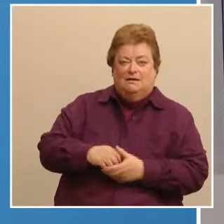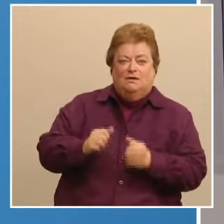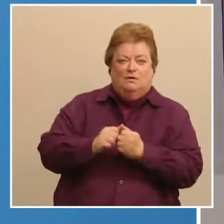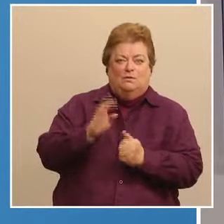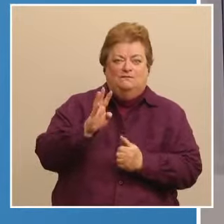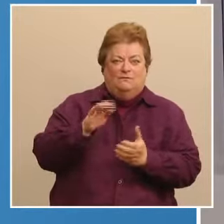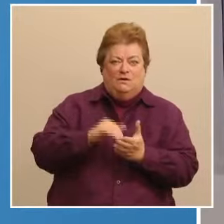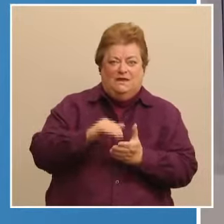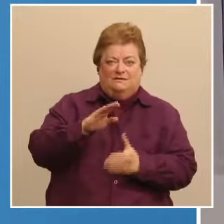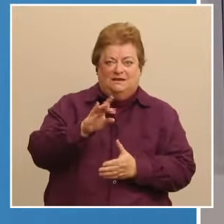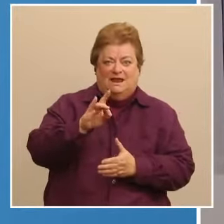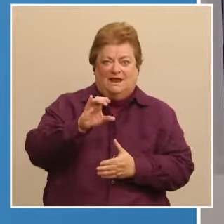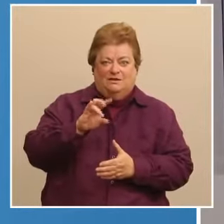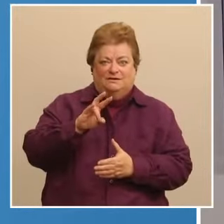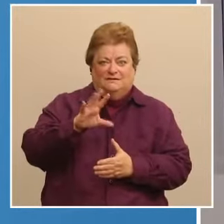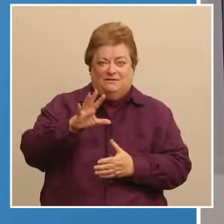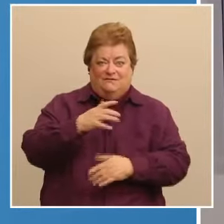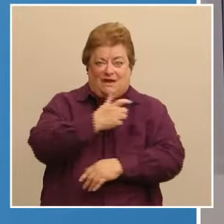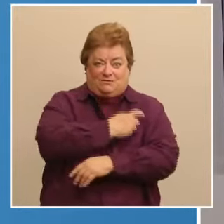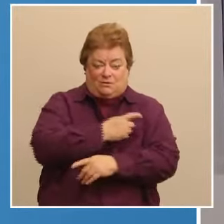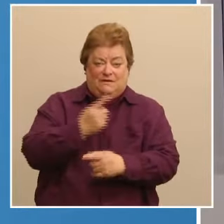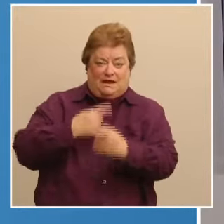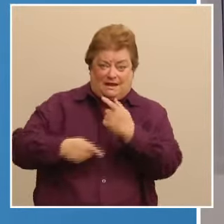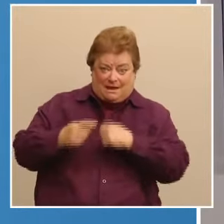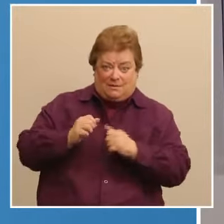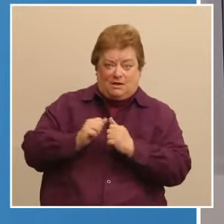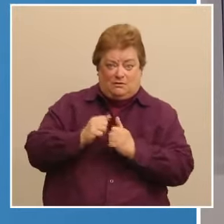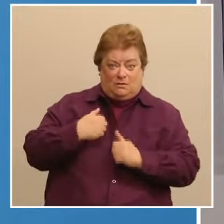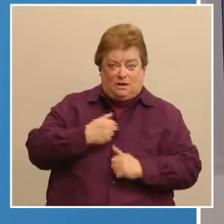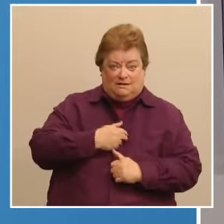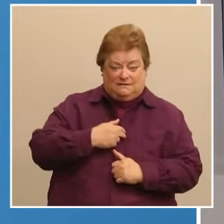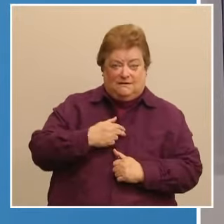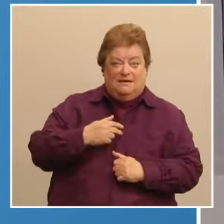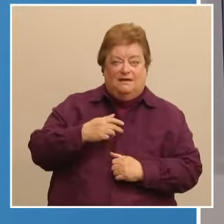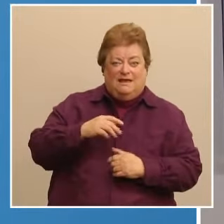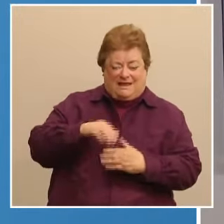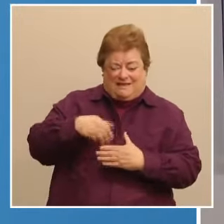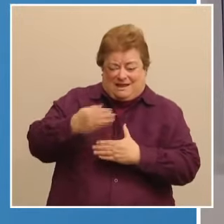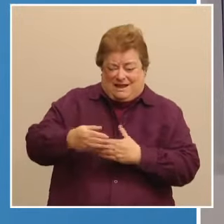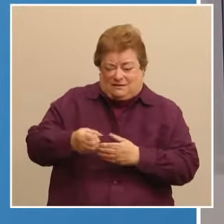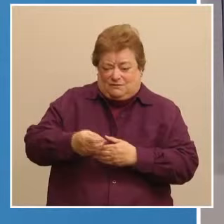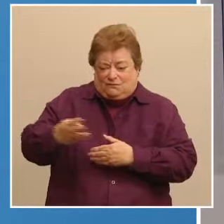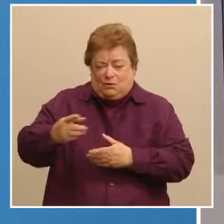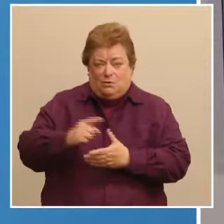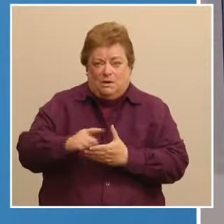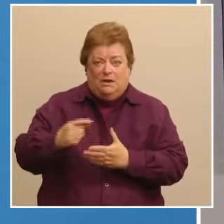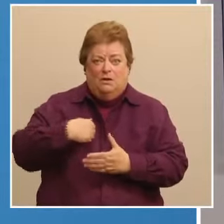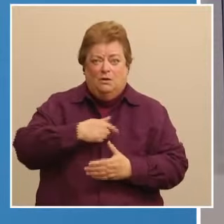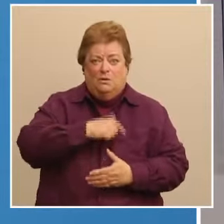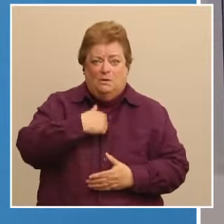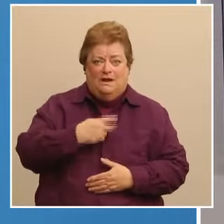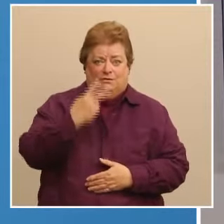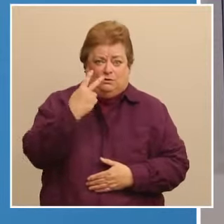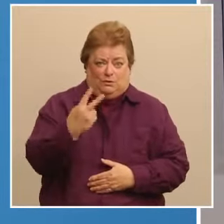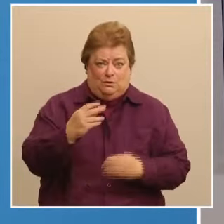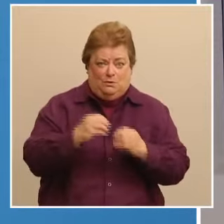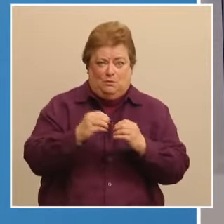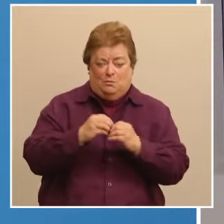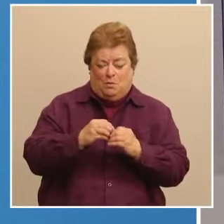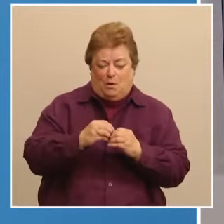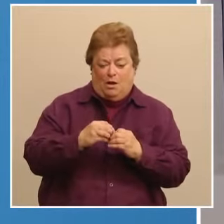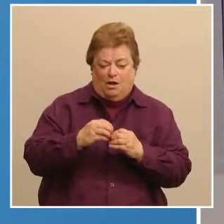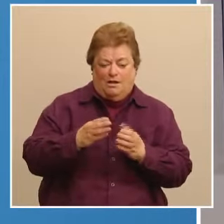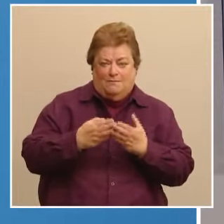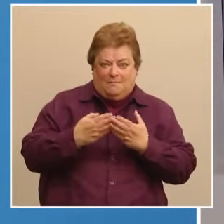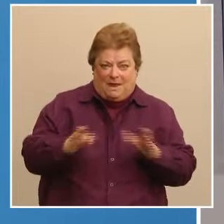With 4,875 doses headed our way for the next several weeks, we are thrilled to be hosting 2 more mass vaccination clinics at PVA